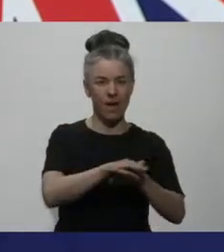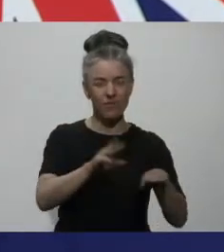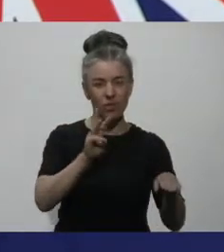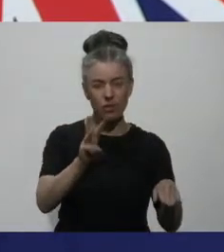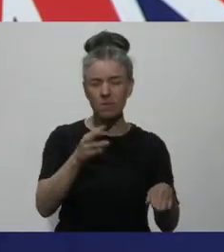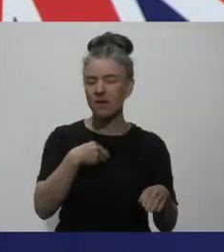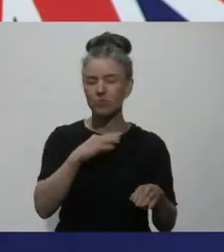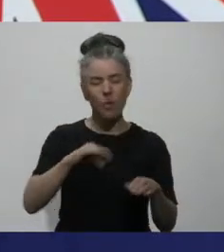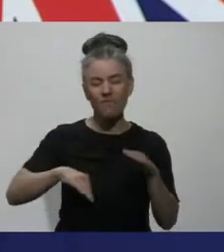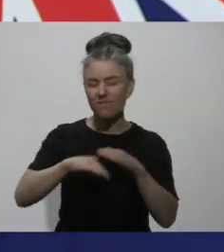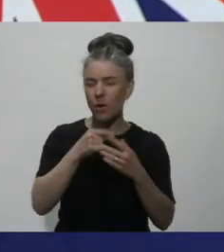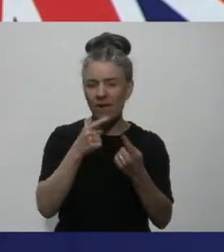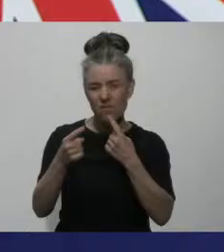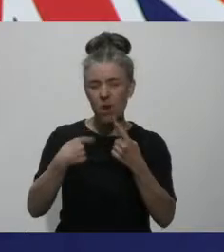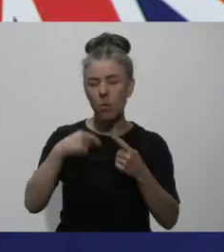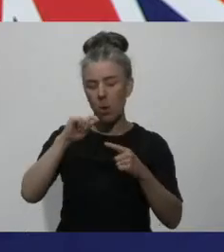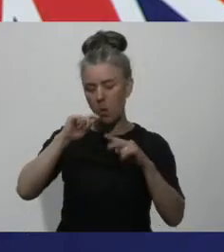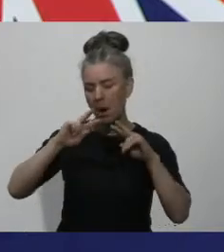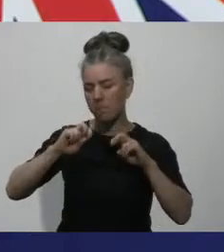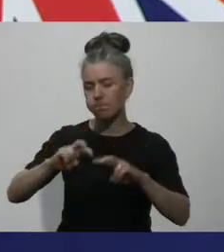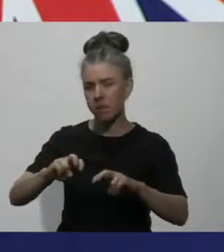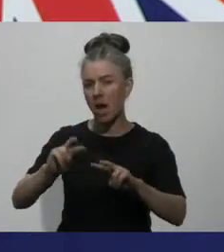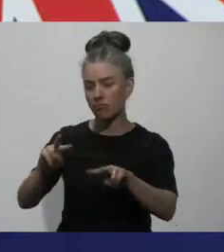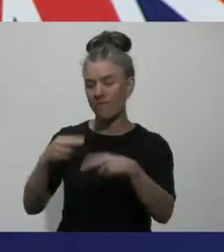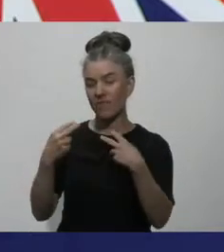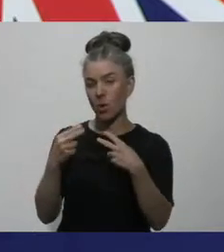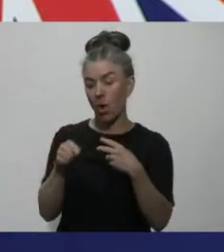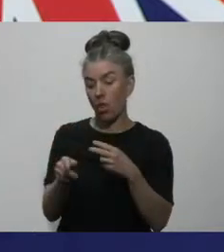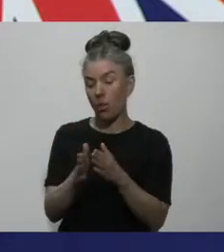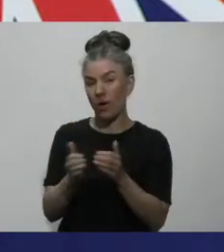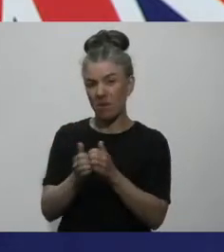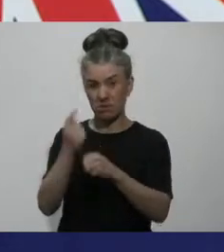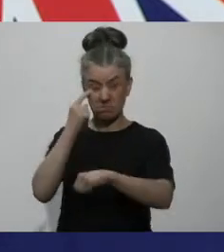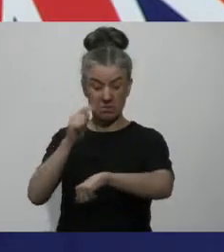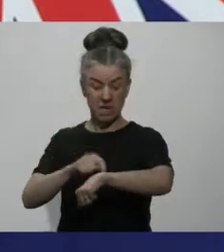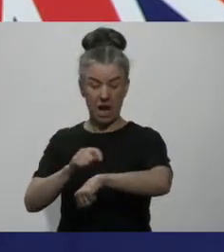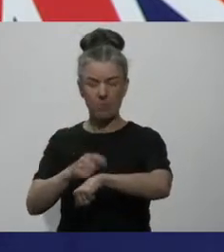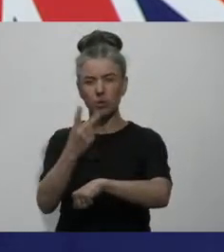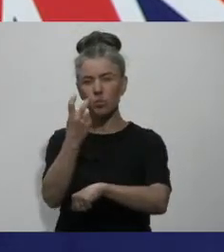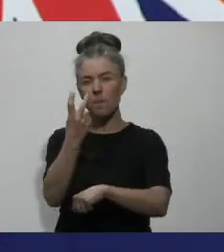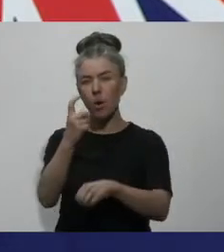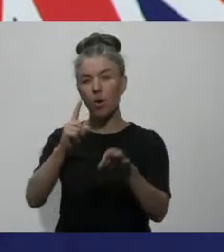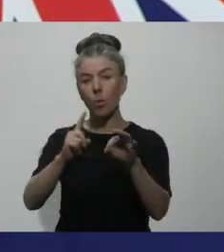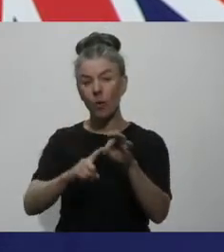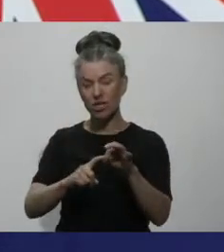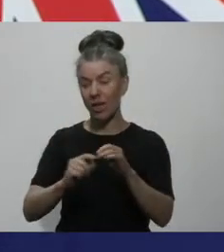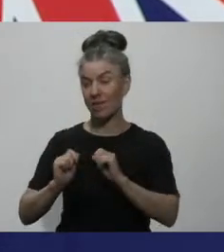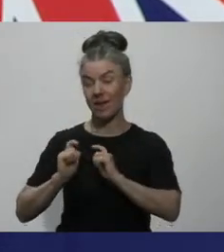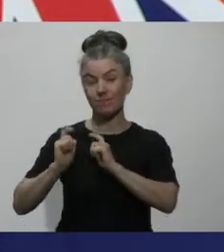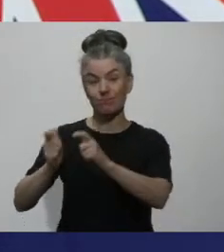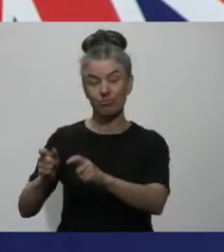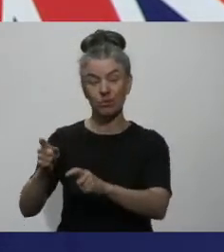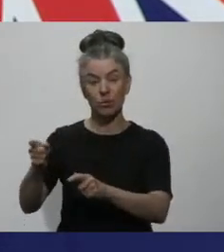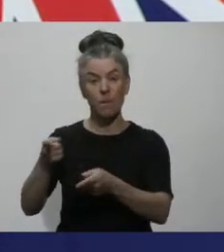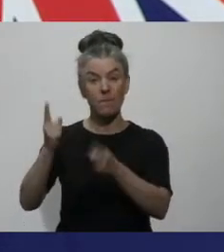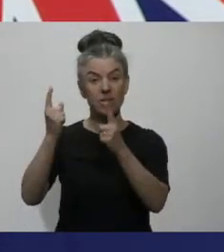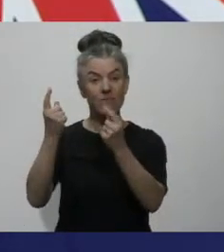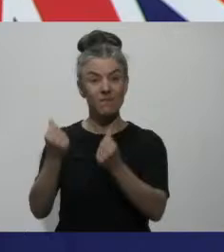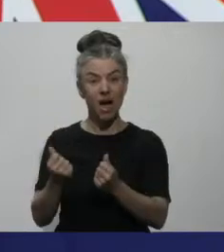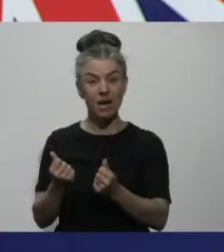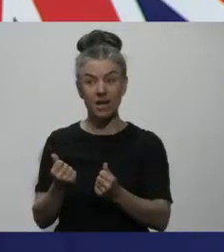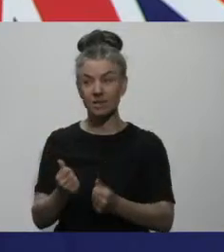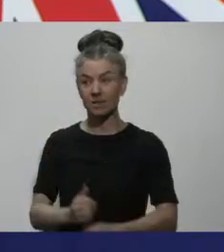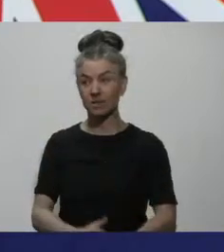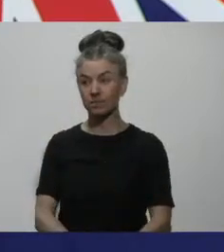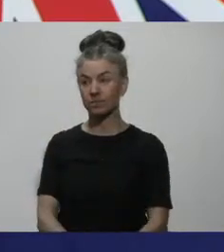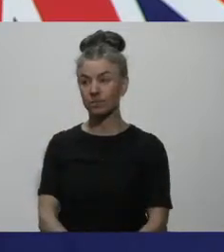it is something we'll look at, and we are over the weekend reviewing some of that. Just mindful of the time, I'll take a couple more questions and then hand over to the Minister of Finance. Jenna? Mine can go